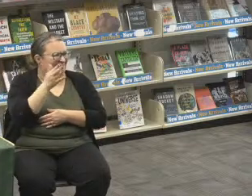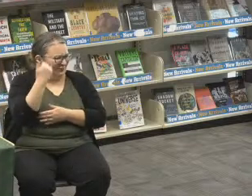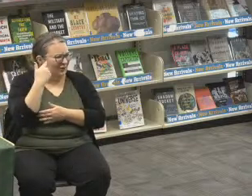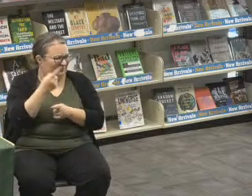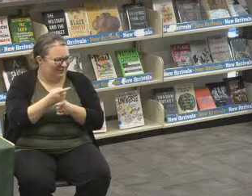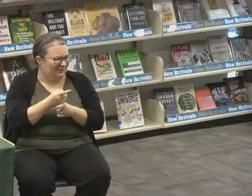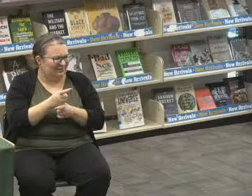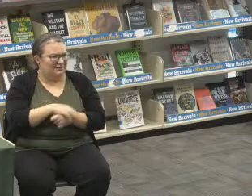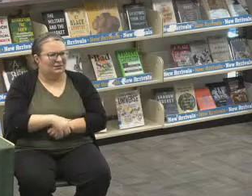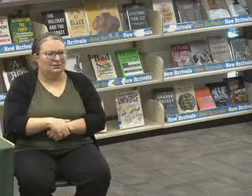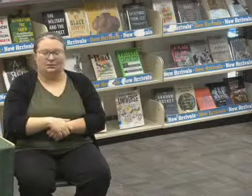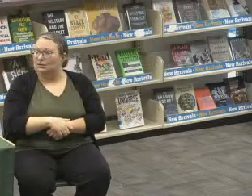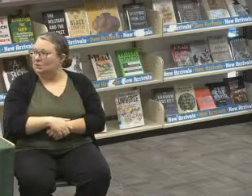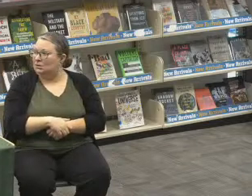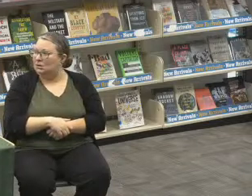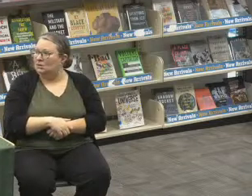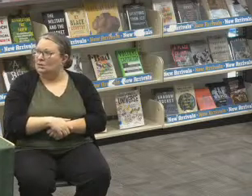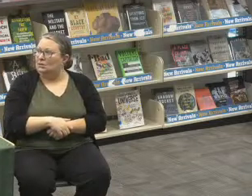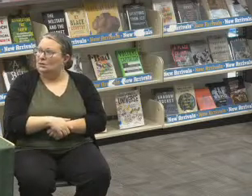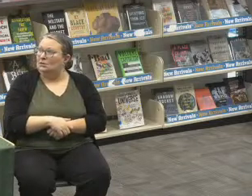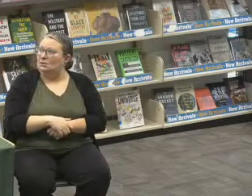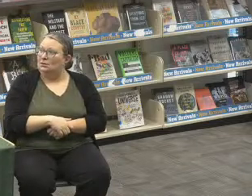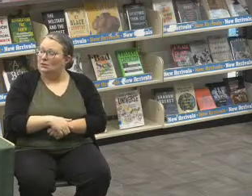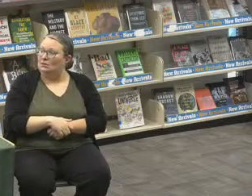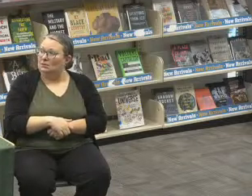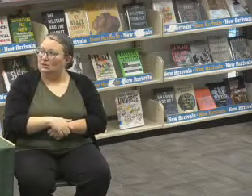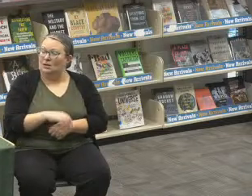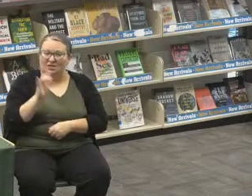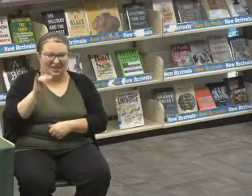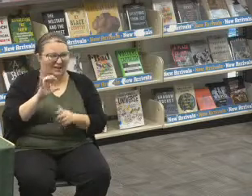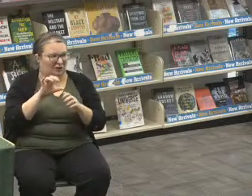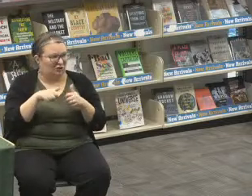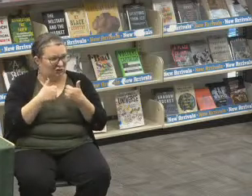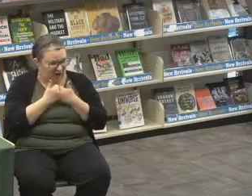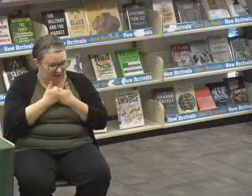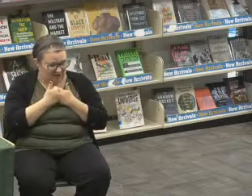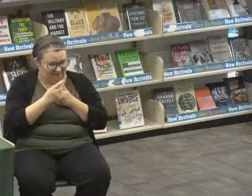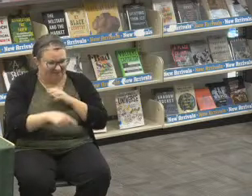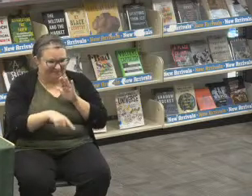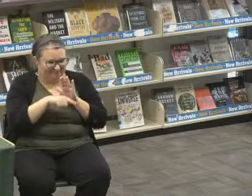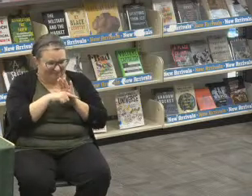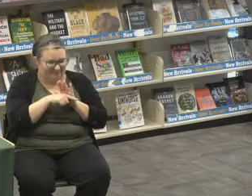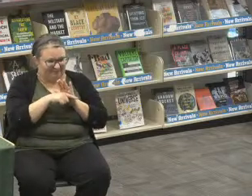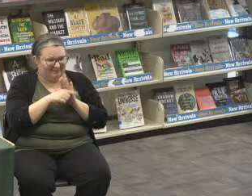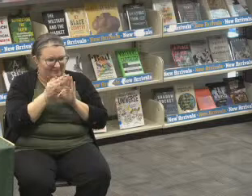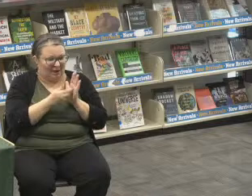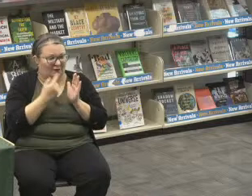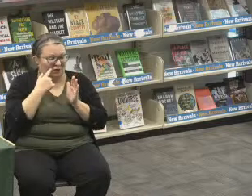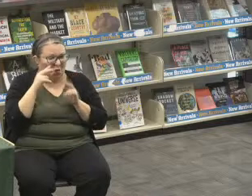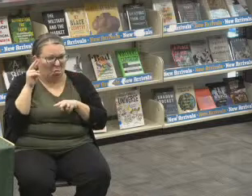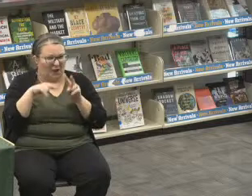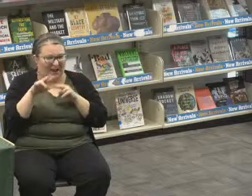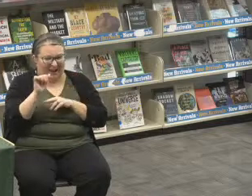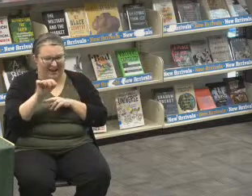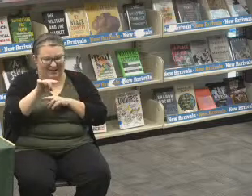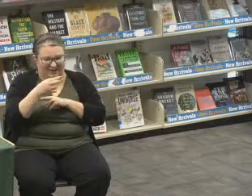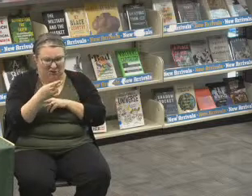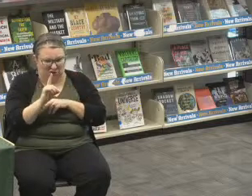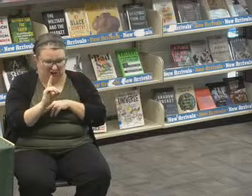before. And so this is kind of the challenge or the downside for like just looking at